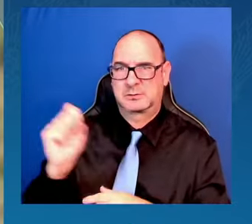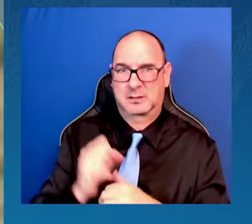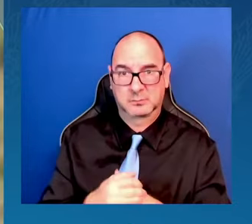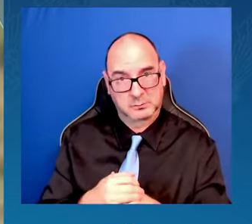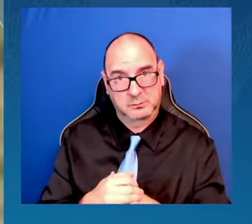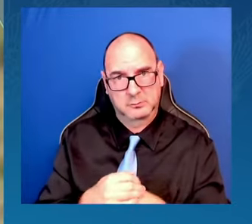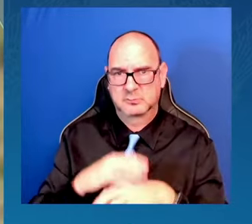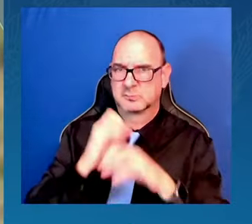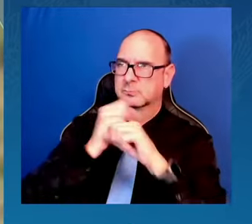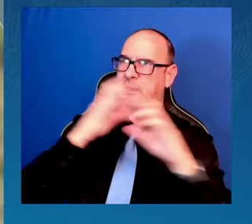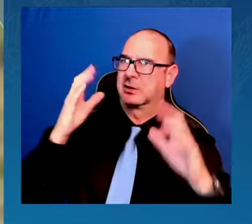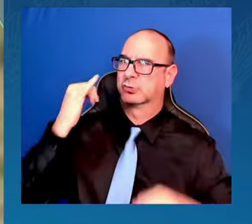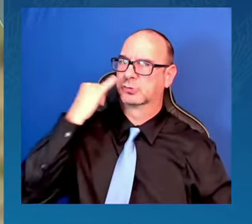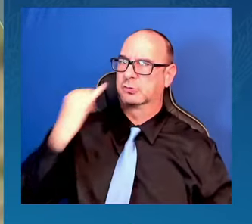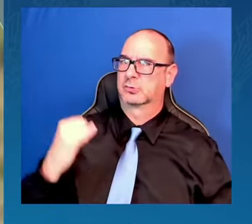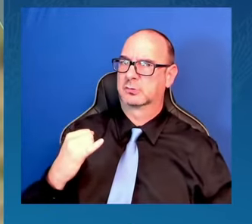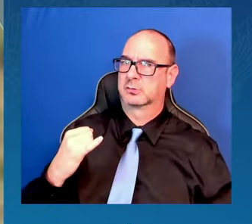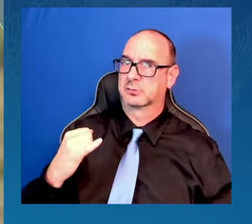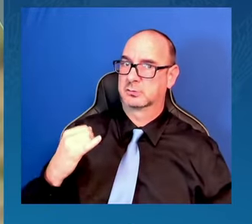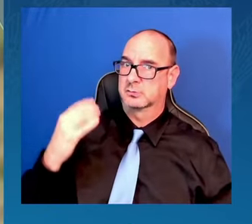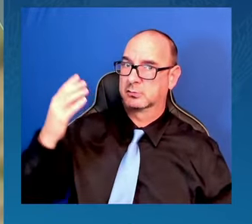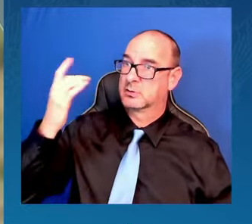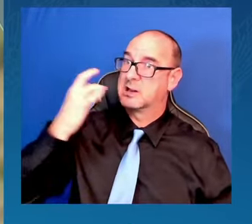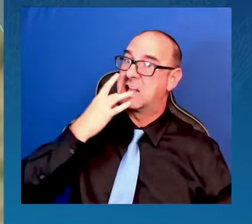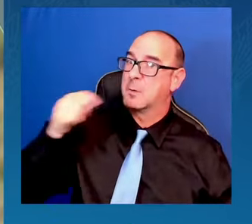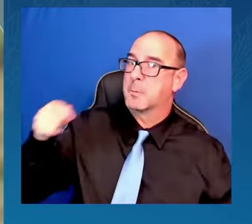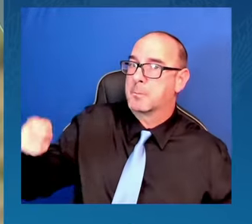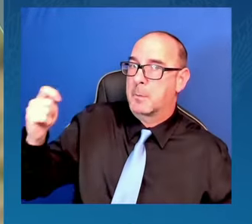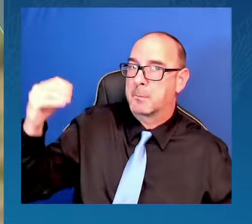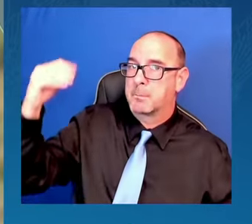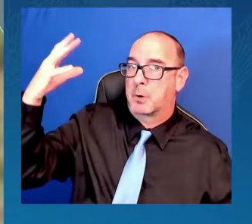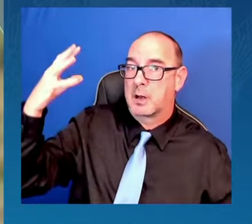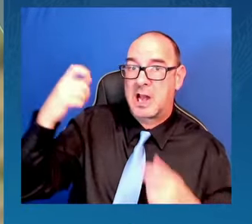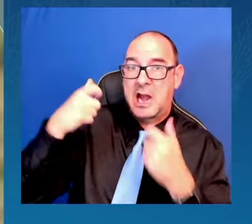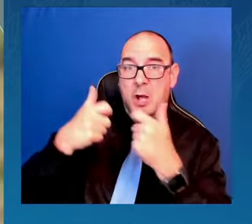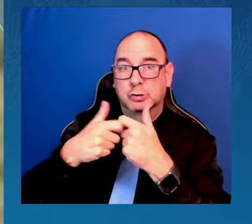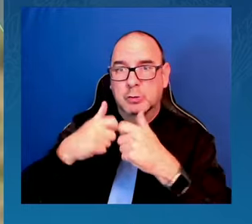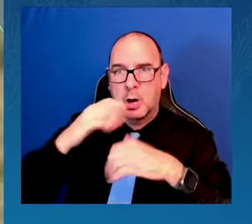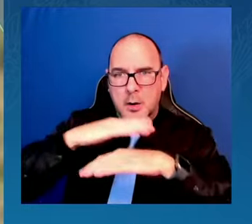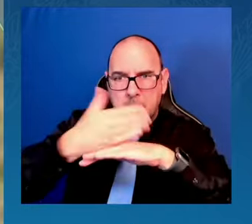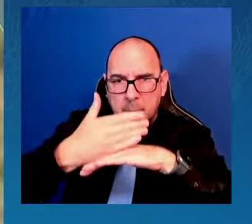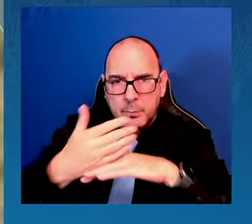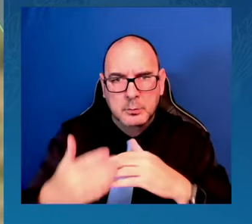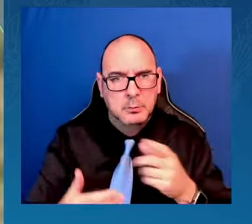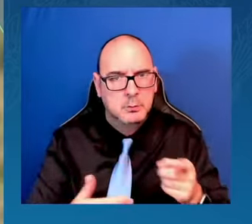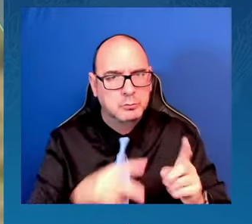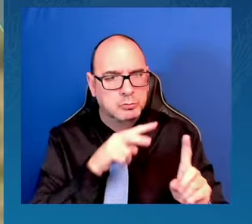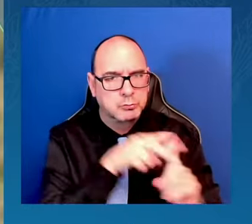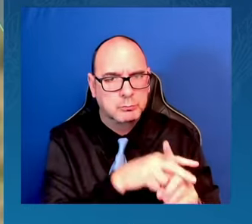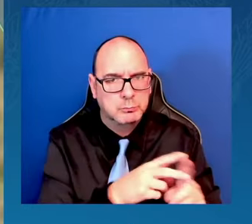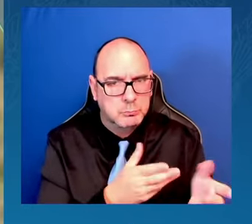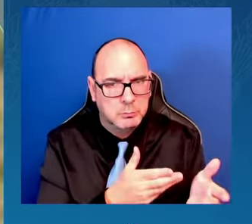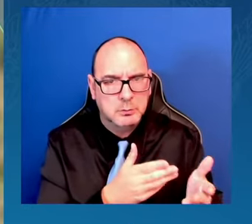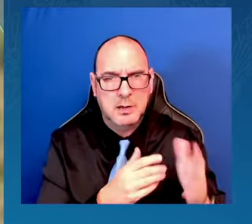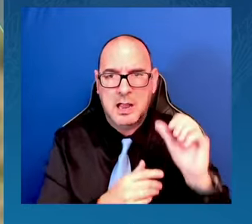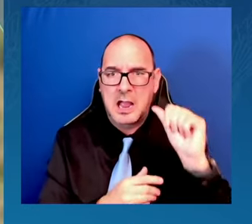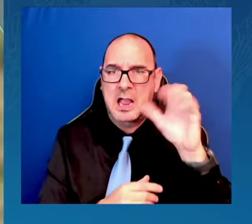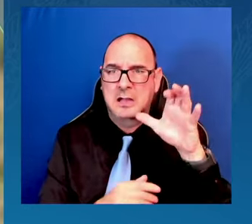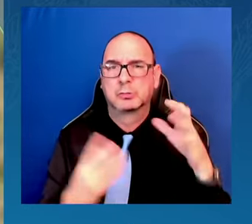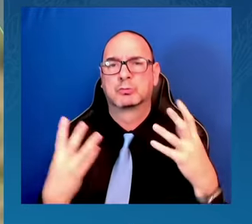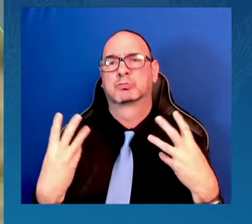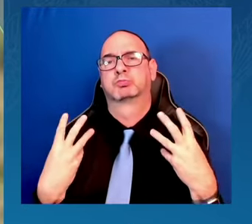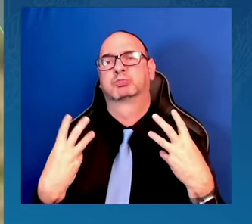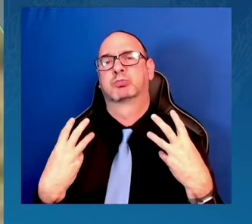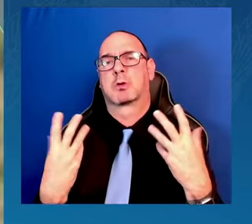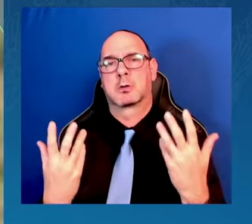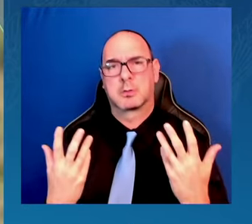light or charge your laptop or plug in your air conditioner or put leftovers in the